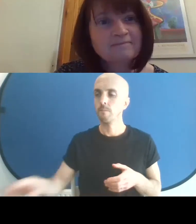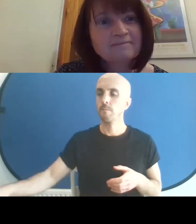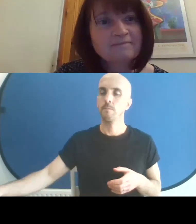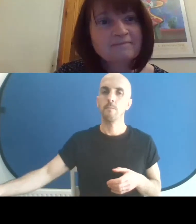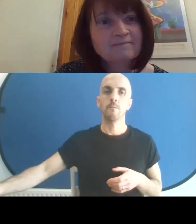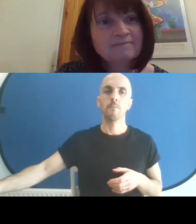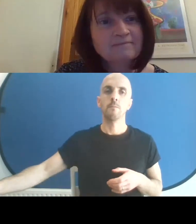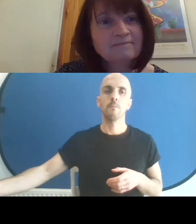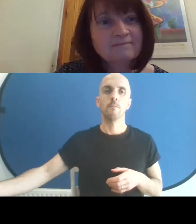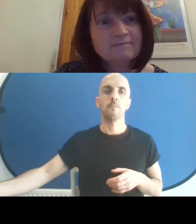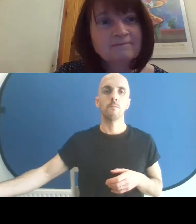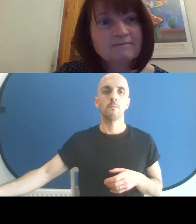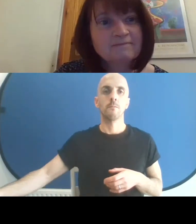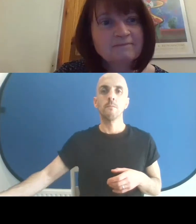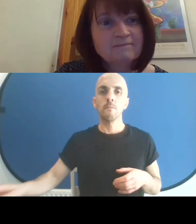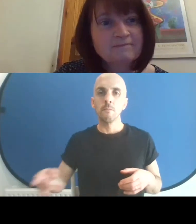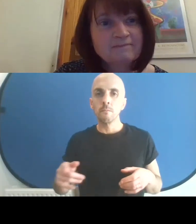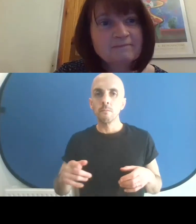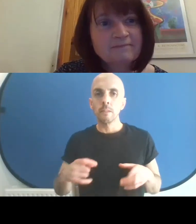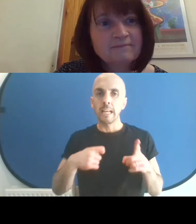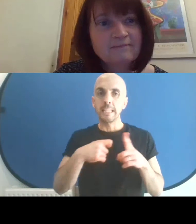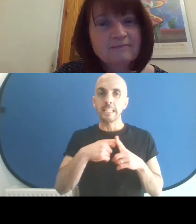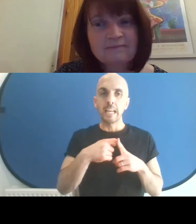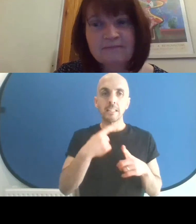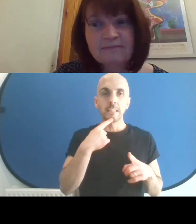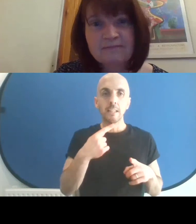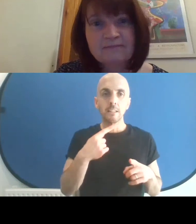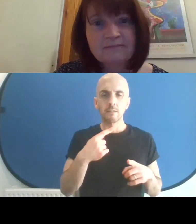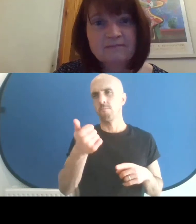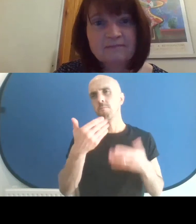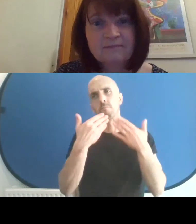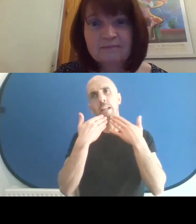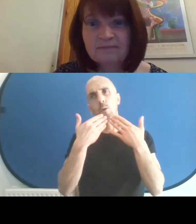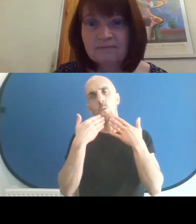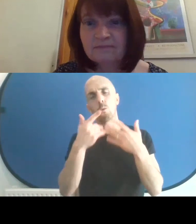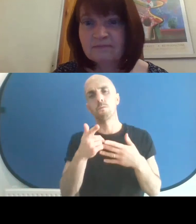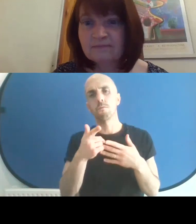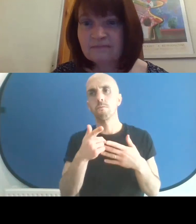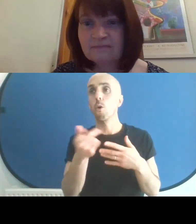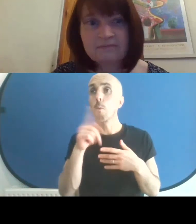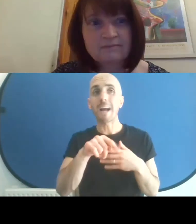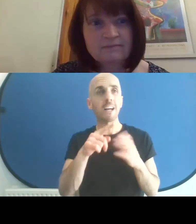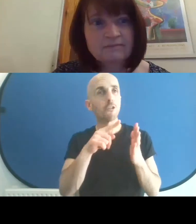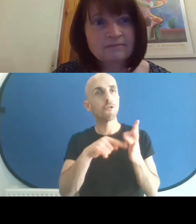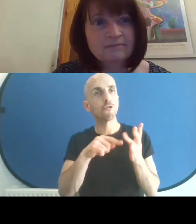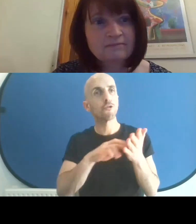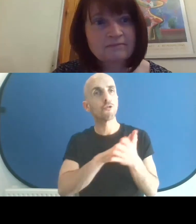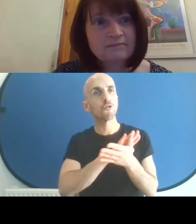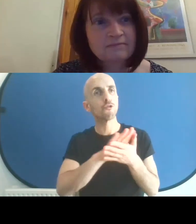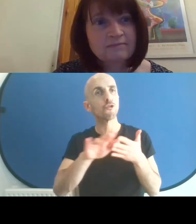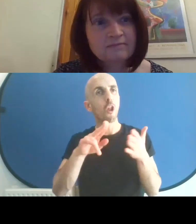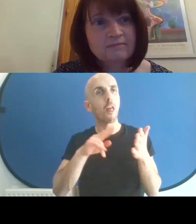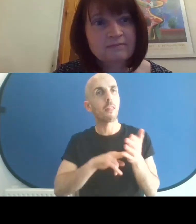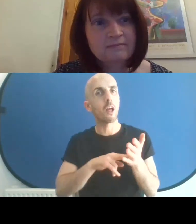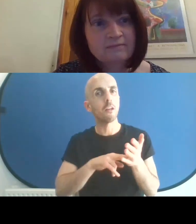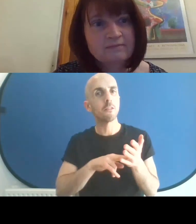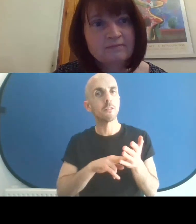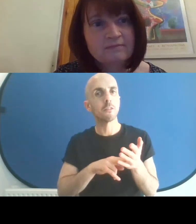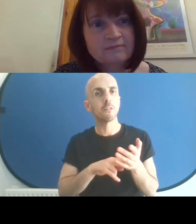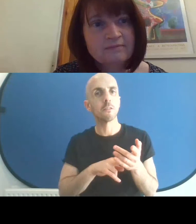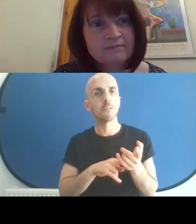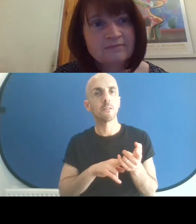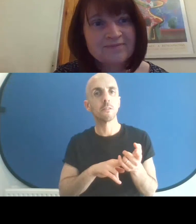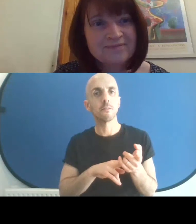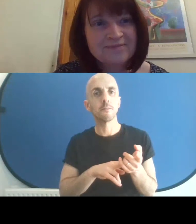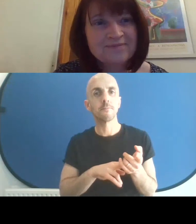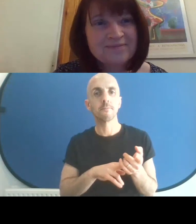Wonderful. And if we could just go back to Jonathan as well, because that was just some content in the slides. I'm still